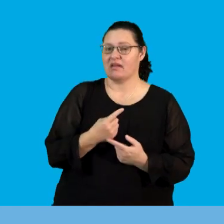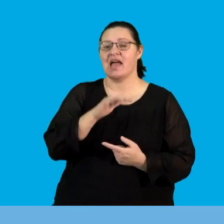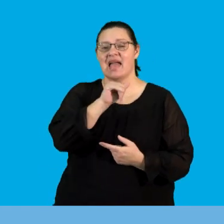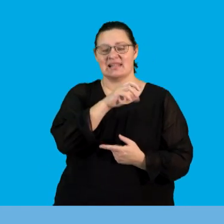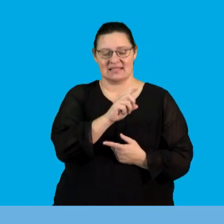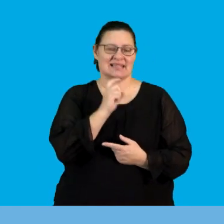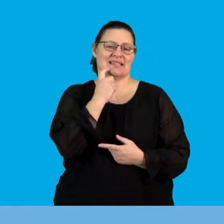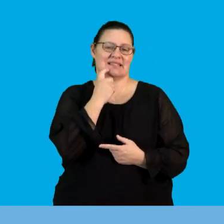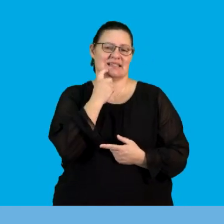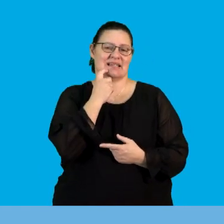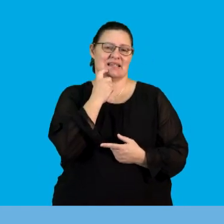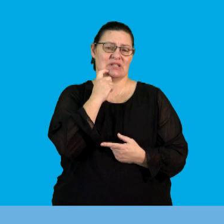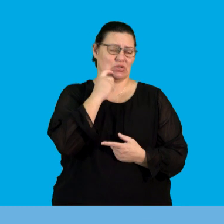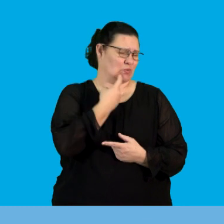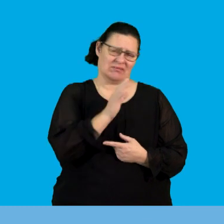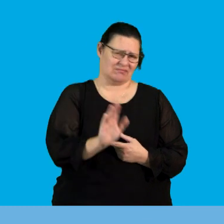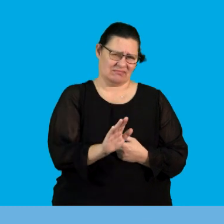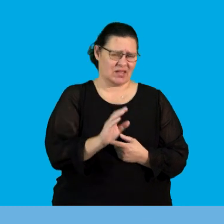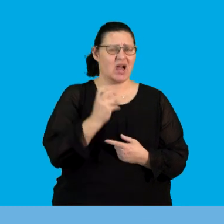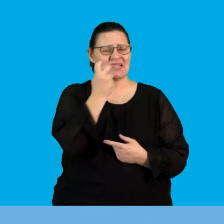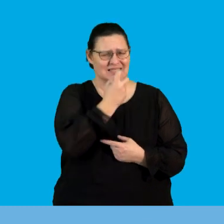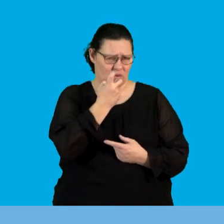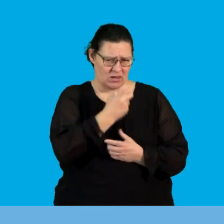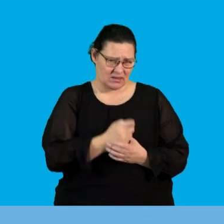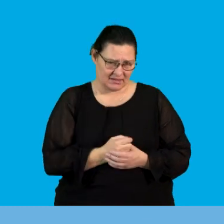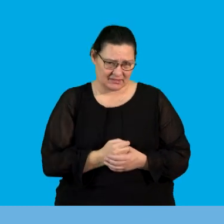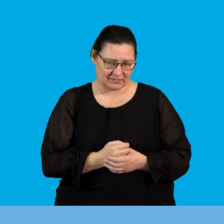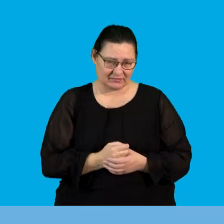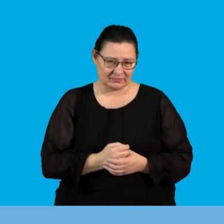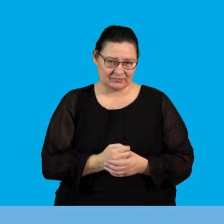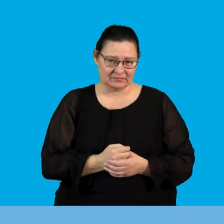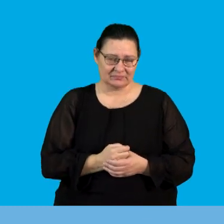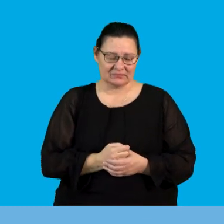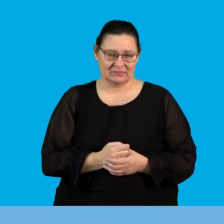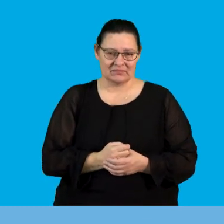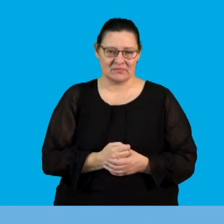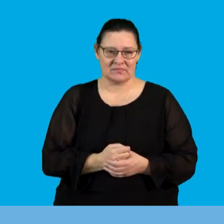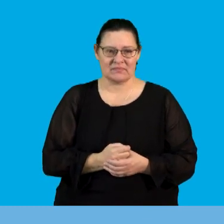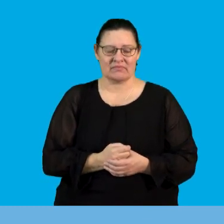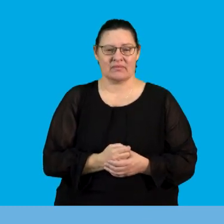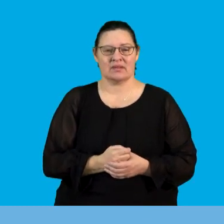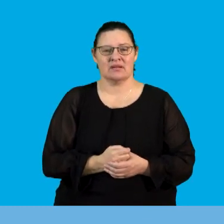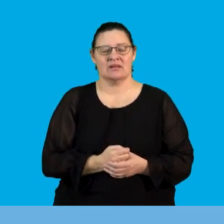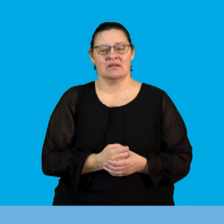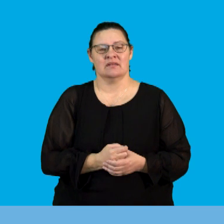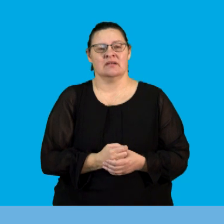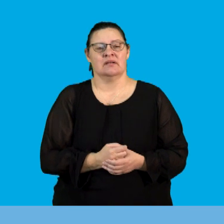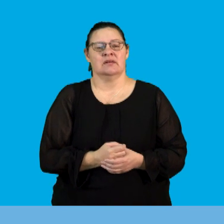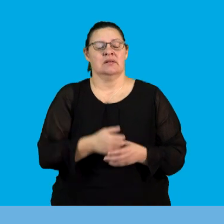that acids taste sour. And because this is an acid, it needs to taste sour as well. So it can be